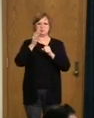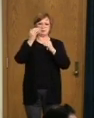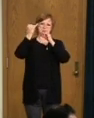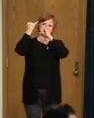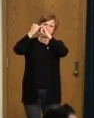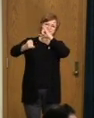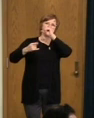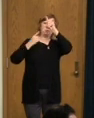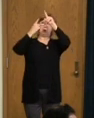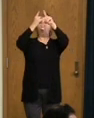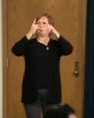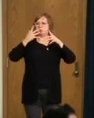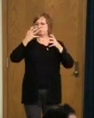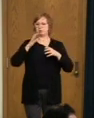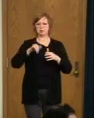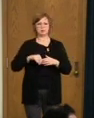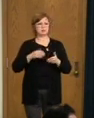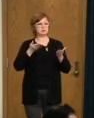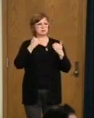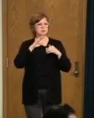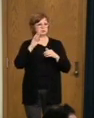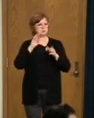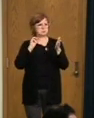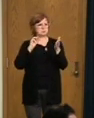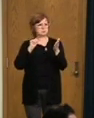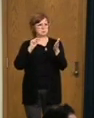We'll take our next question from the room. Mark?